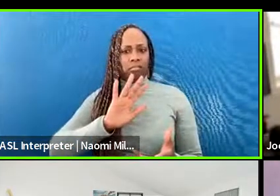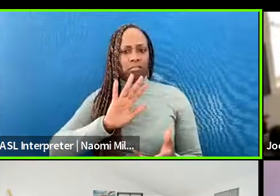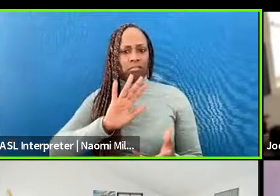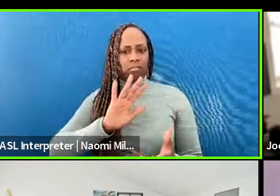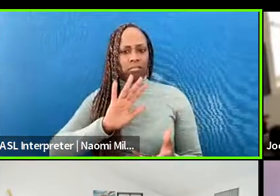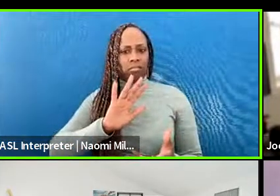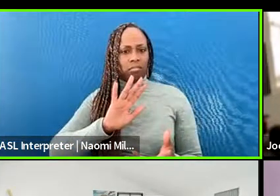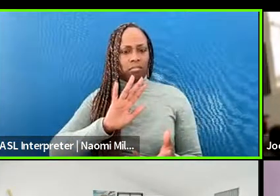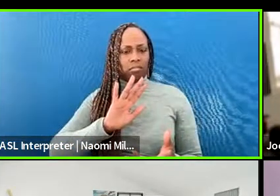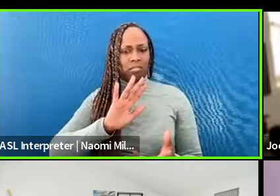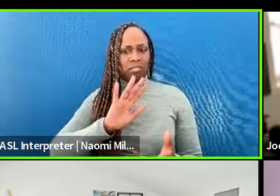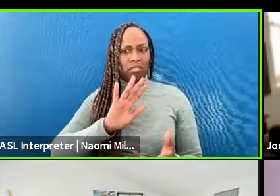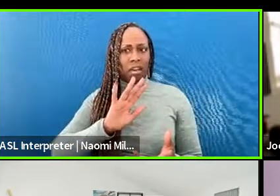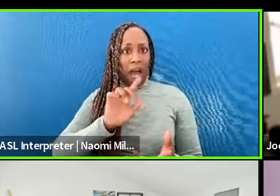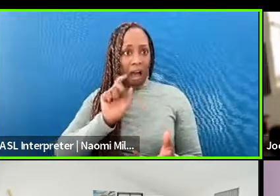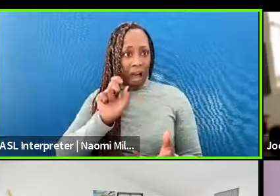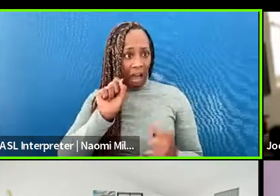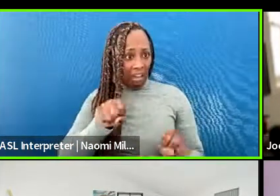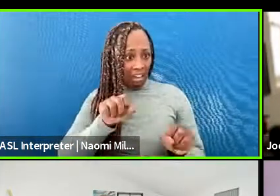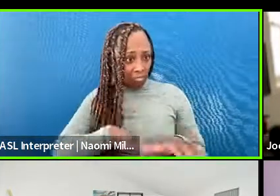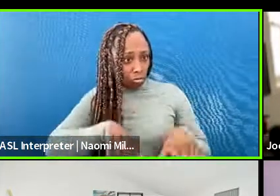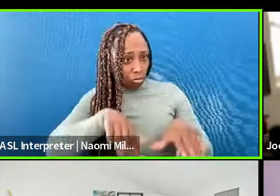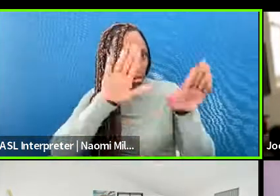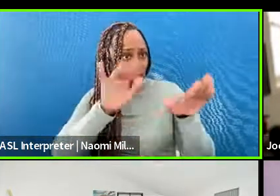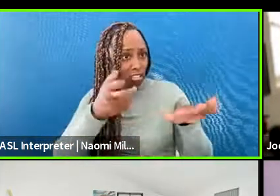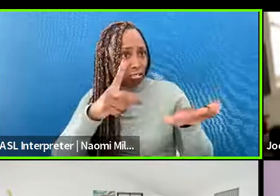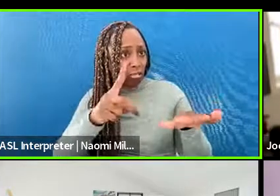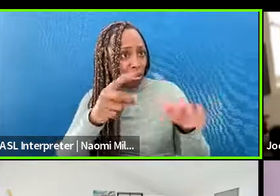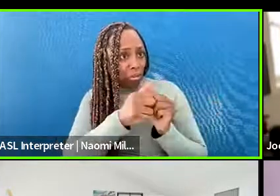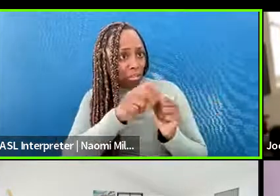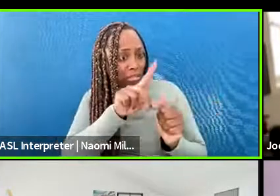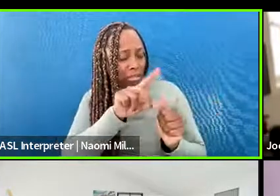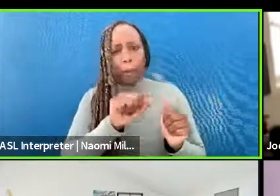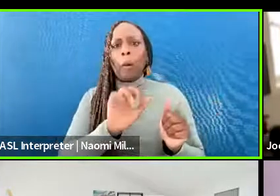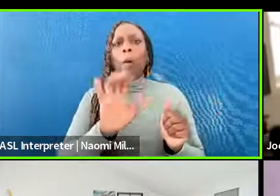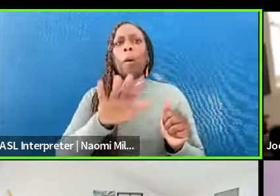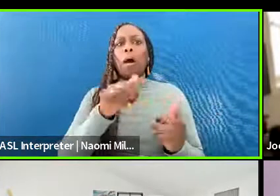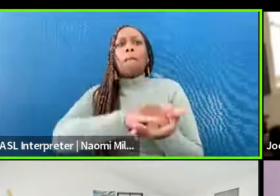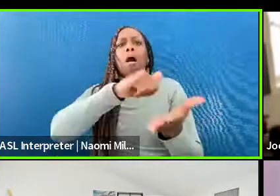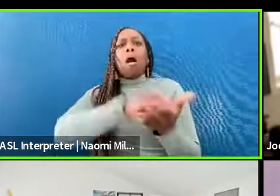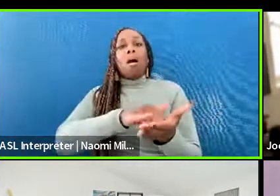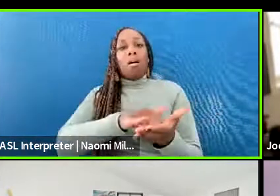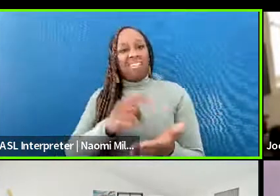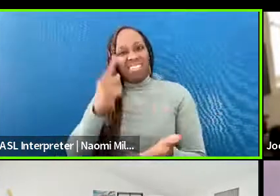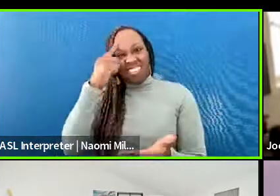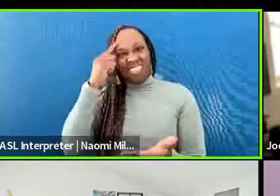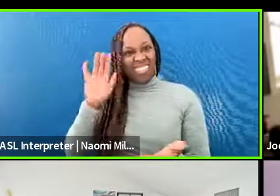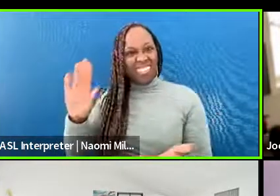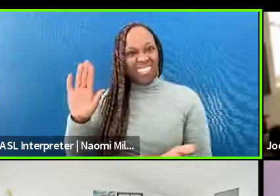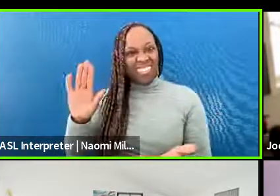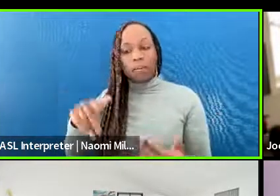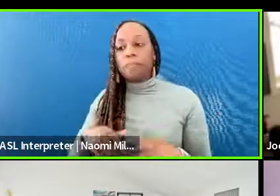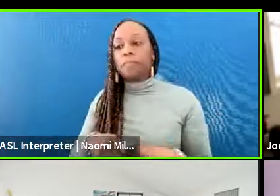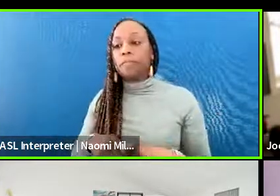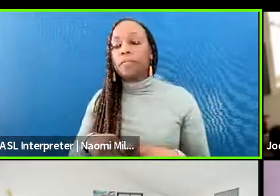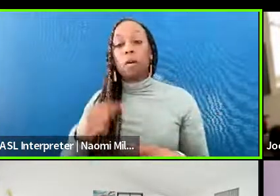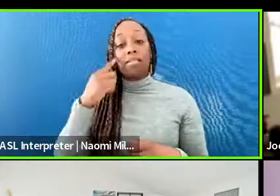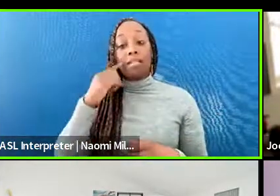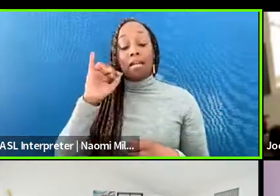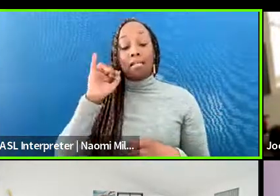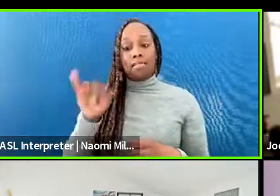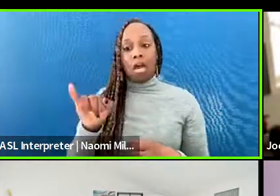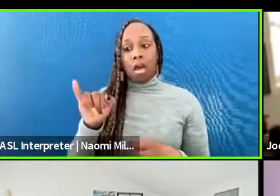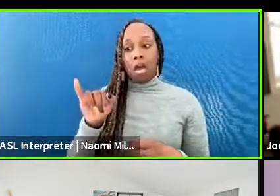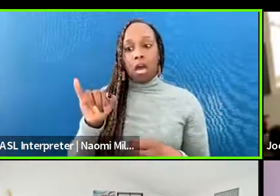make it unthinkable that they could raise a child with a disability, right? And so I think that the kind of critique of the